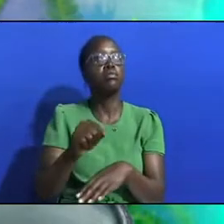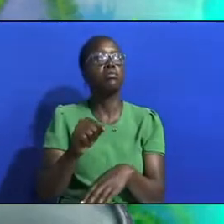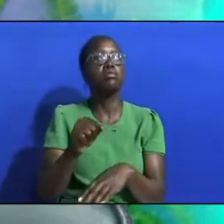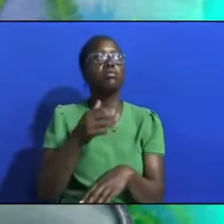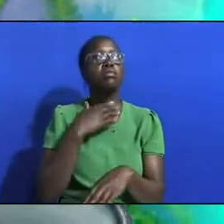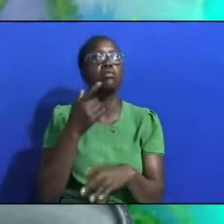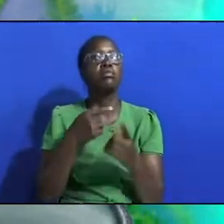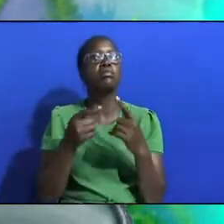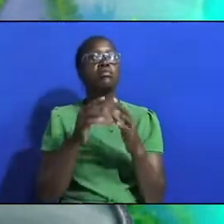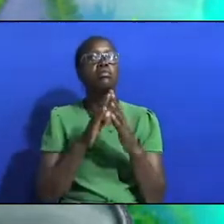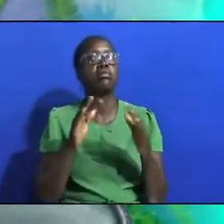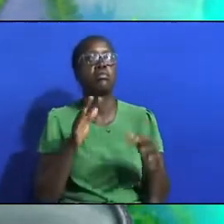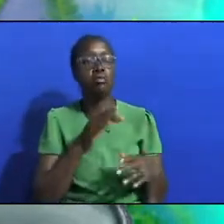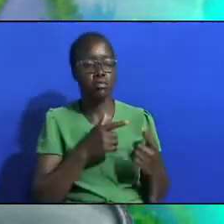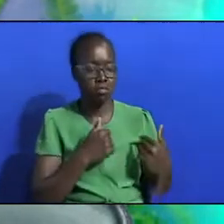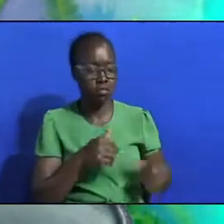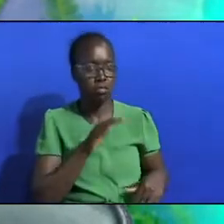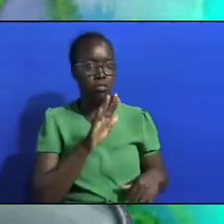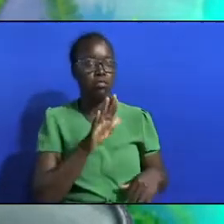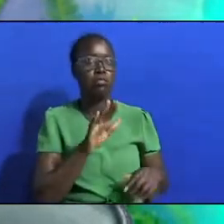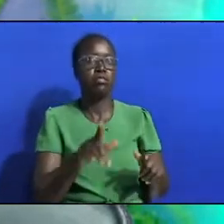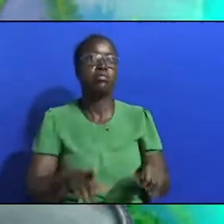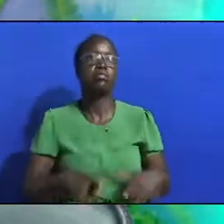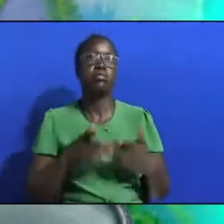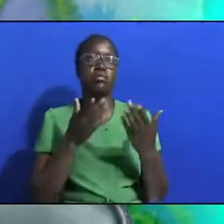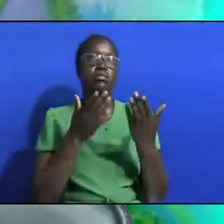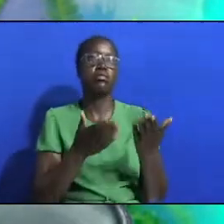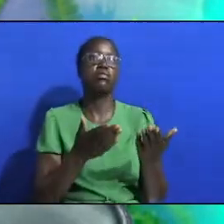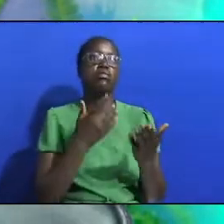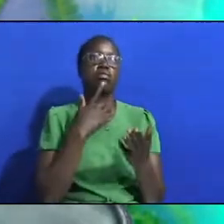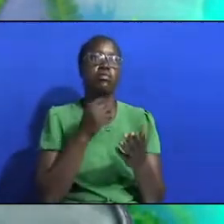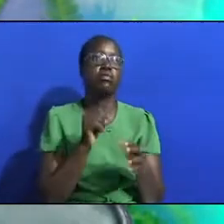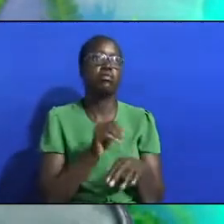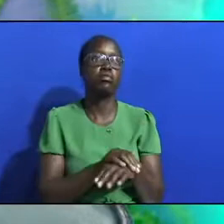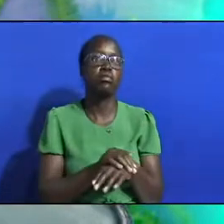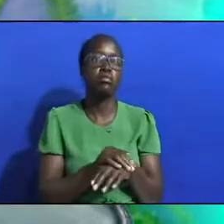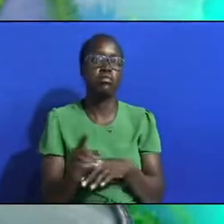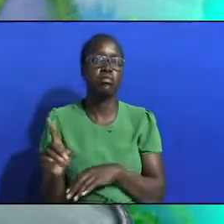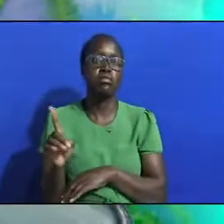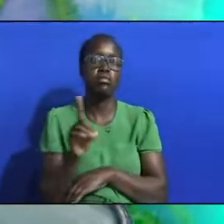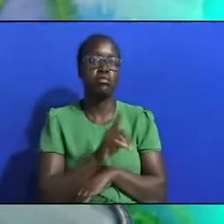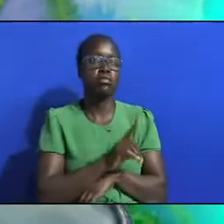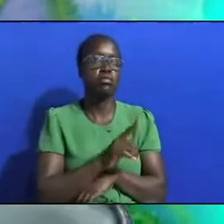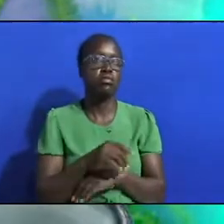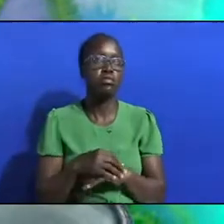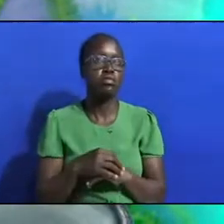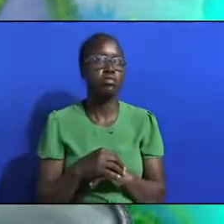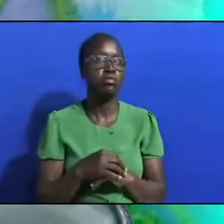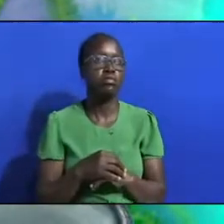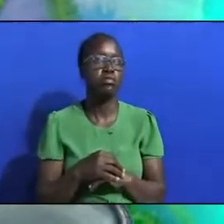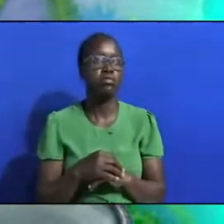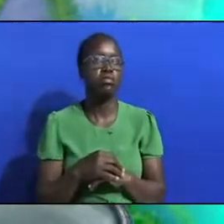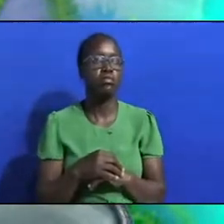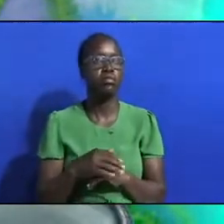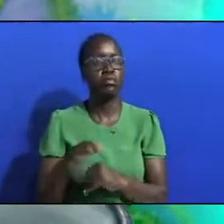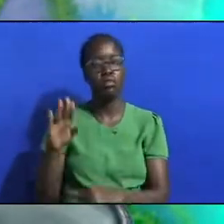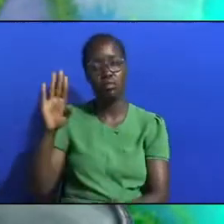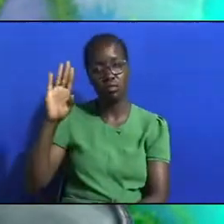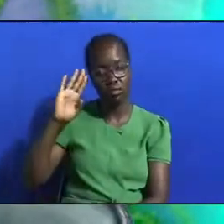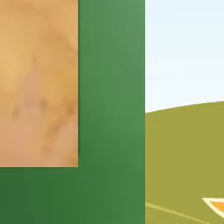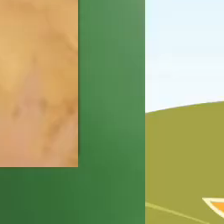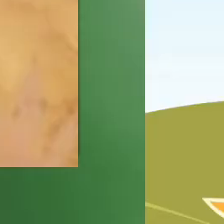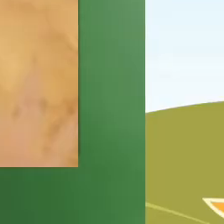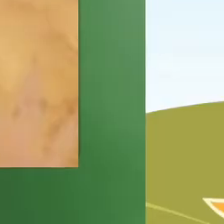come into your heart to live there. So one day, the watchman